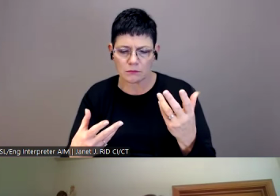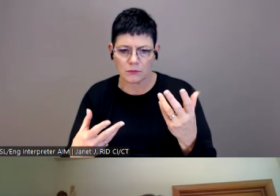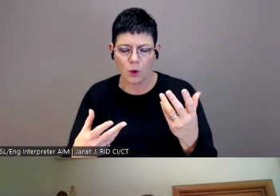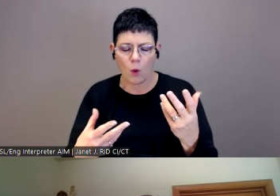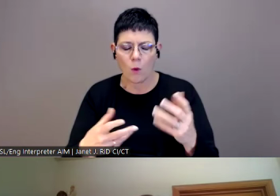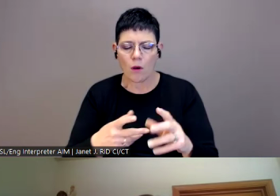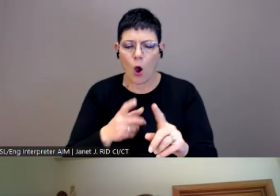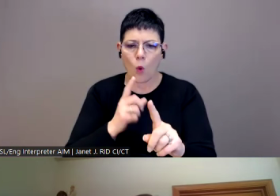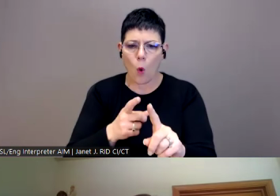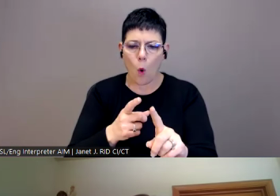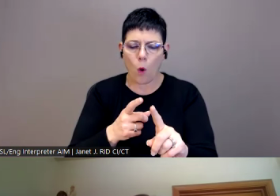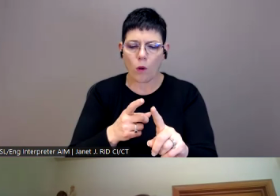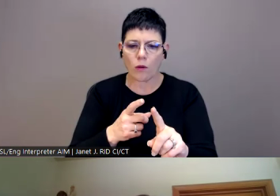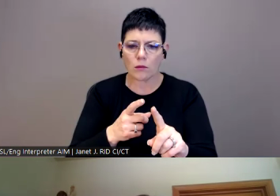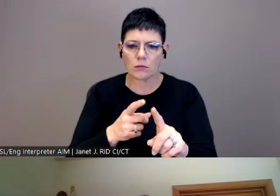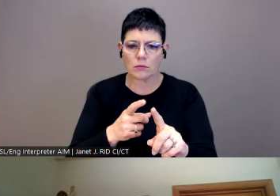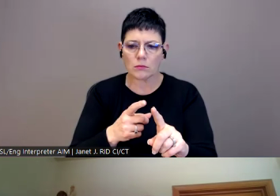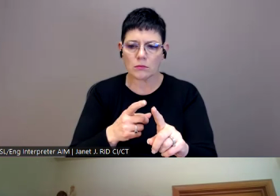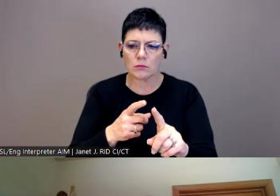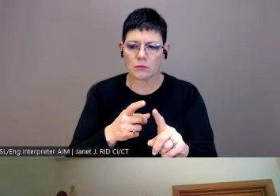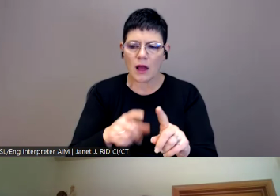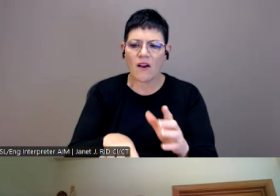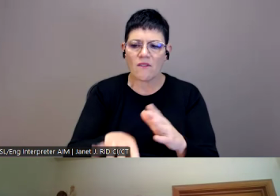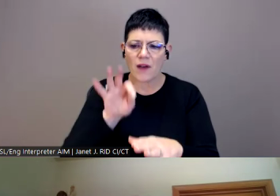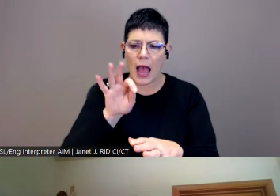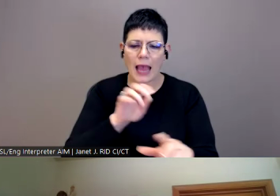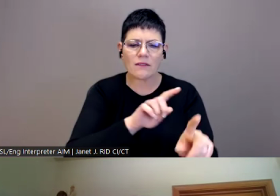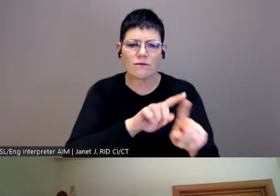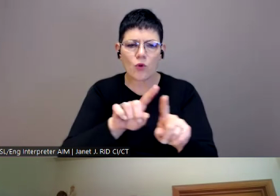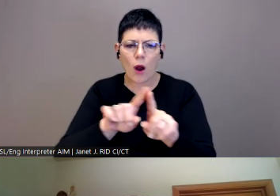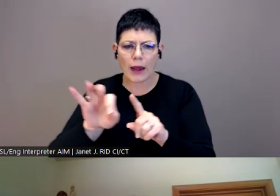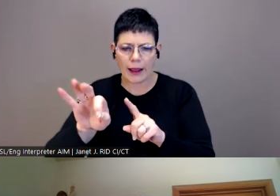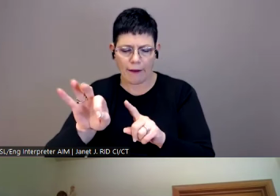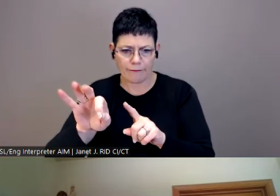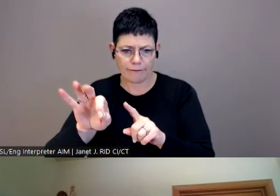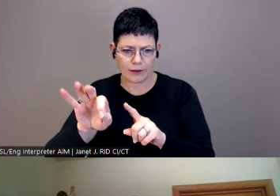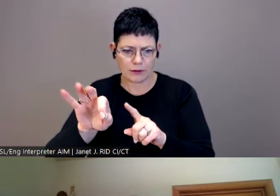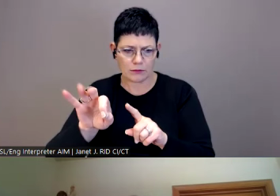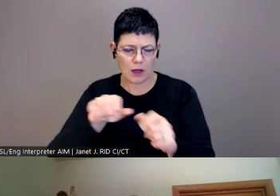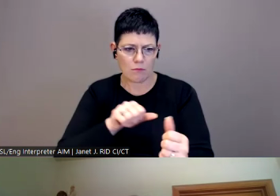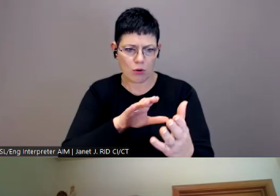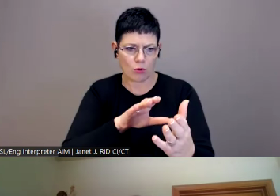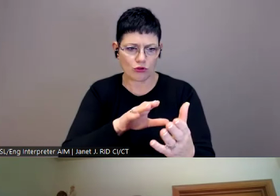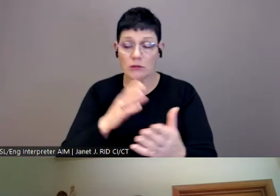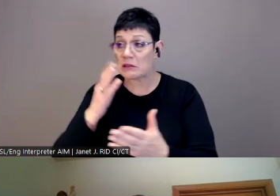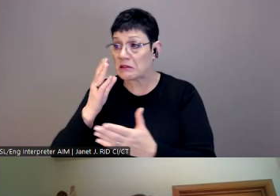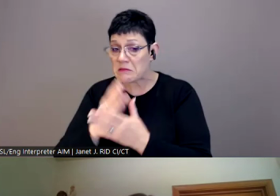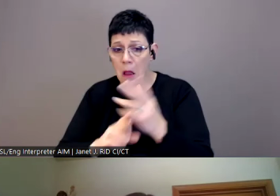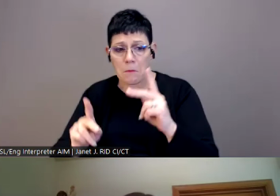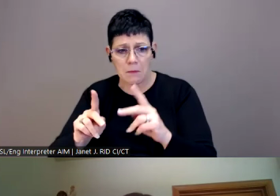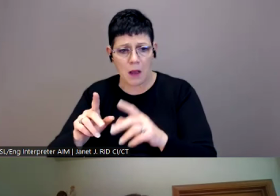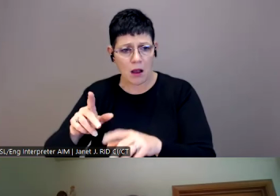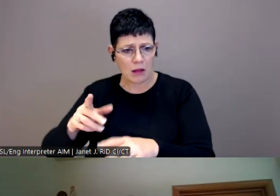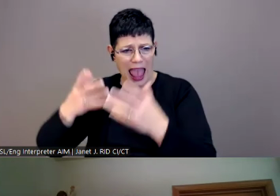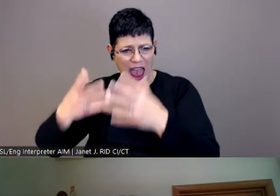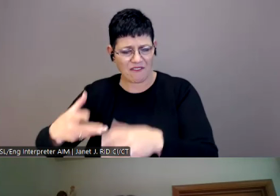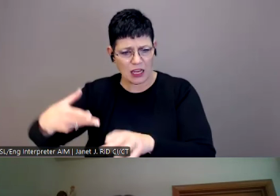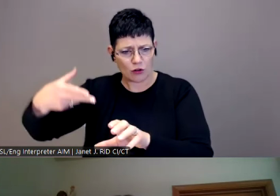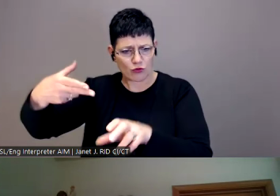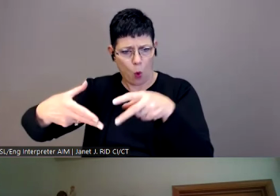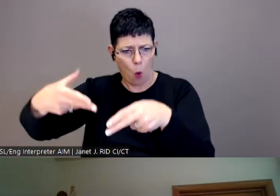one kind of touch point with communities, right? Maybe people are already going to community events and you can host a table and have